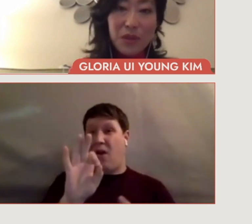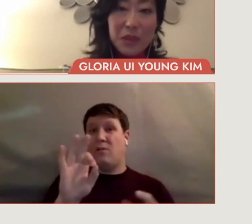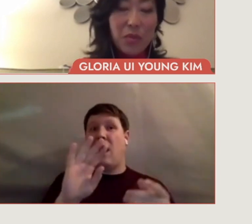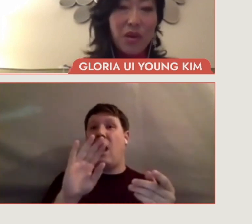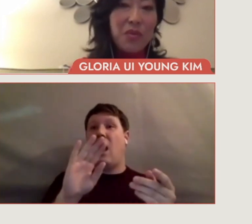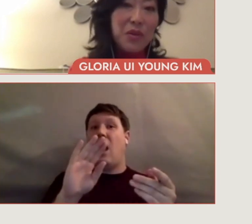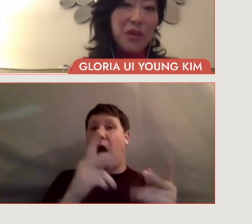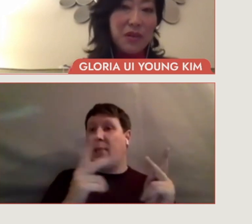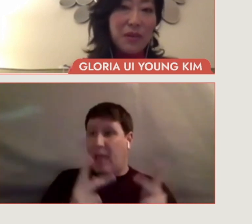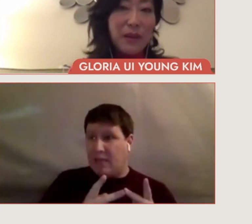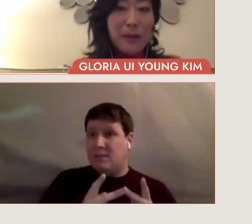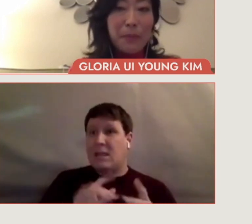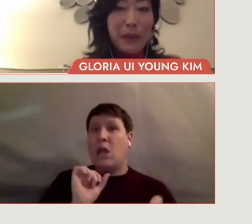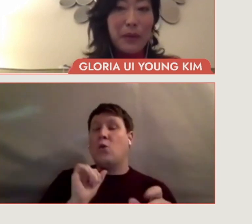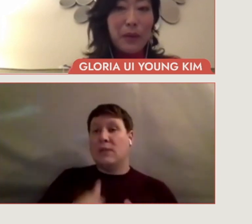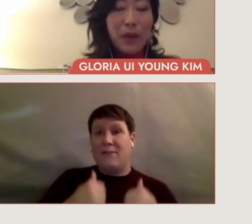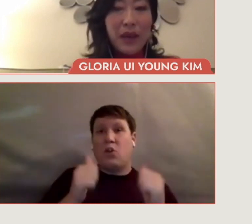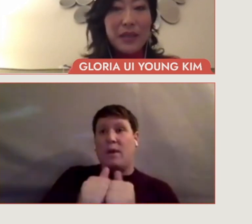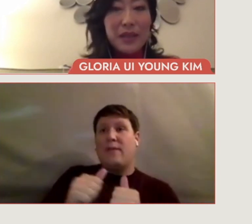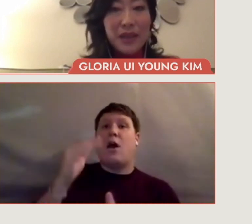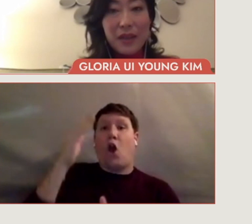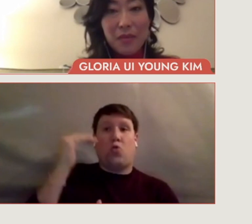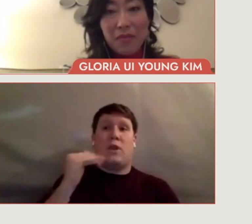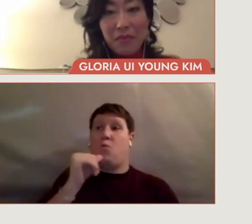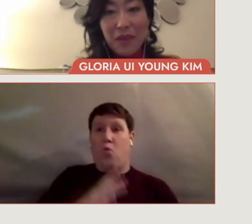who was a single mom with her daughter, who had,